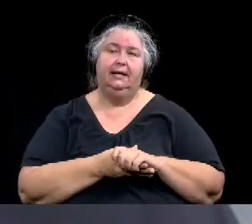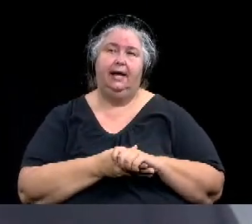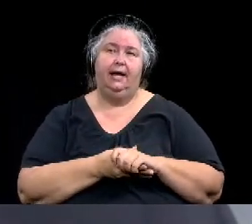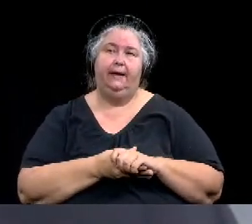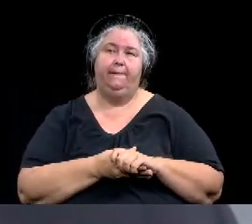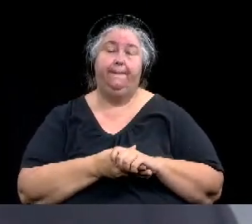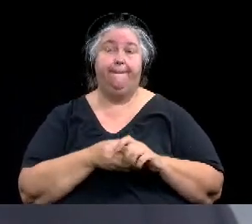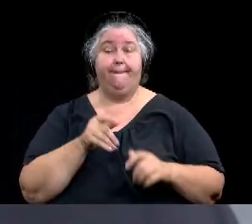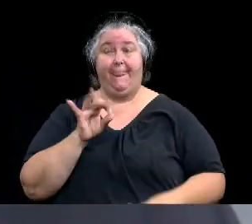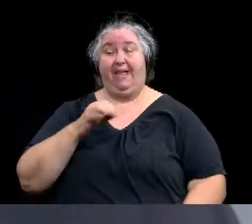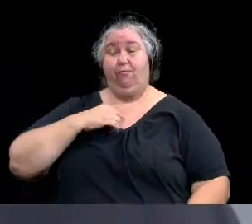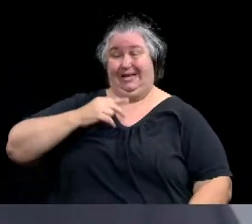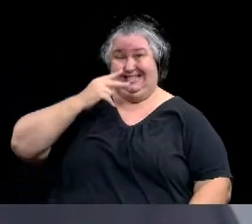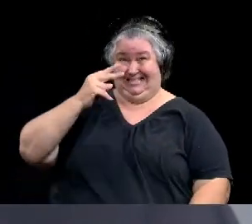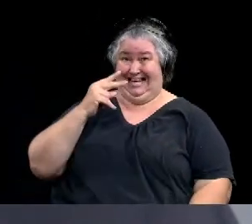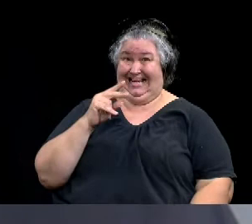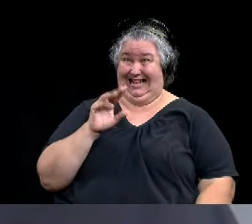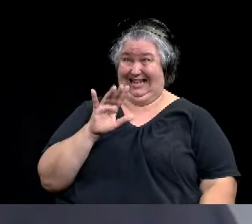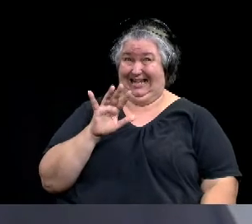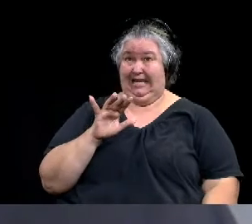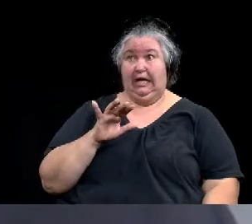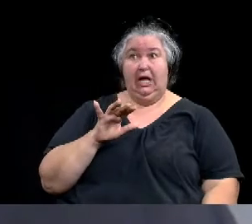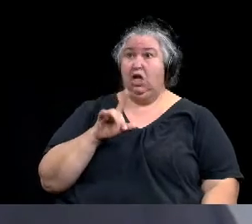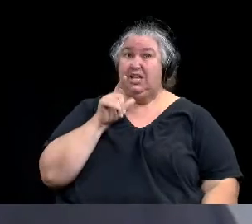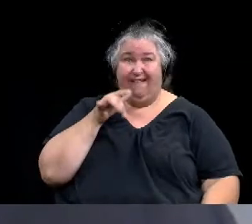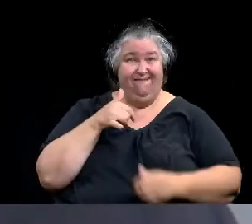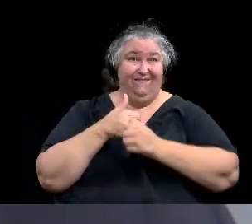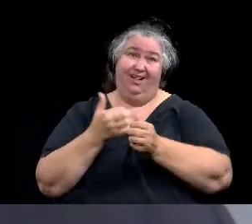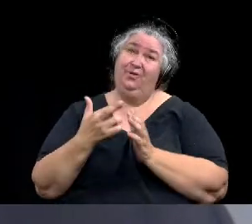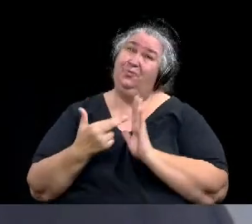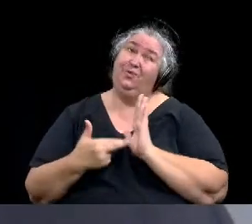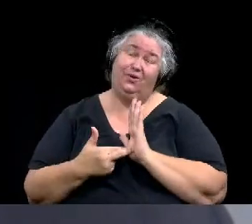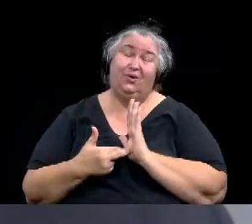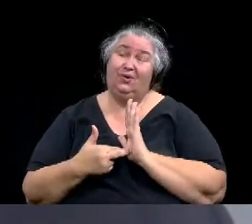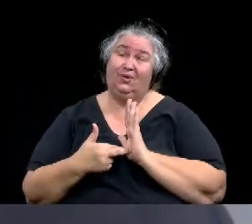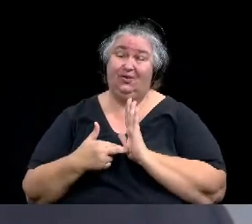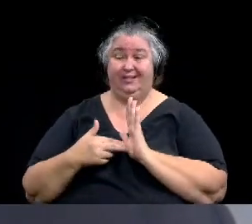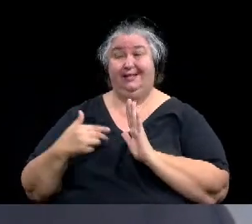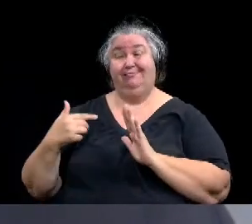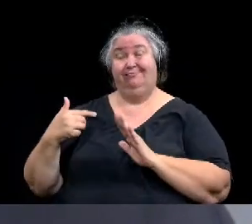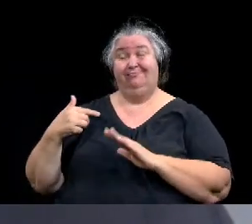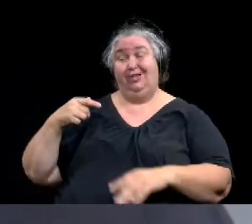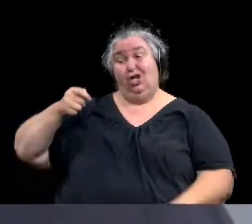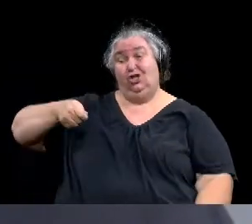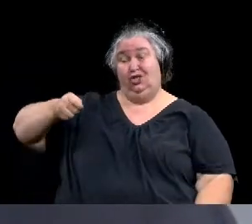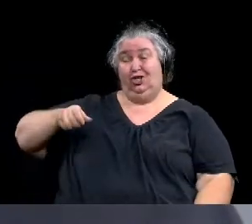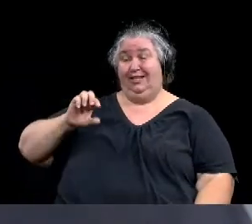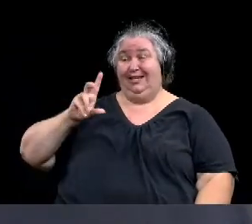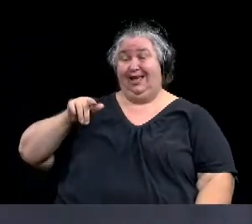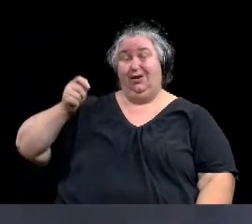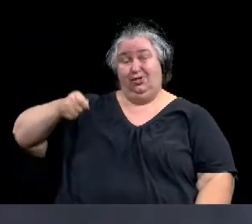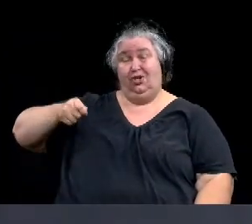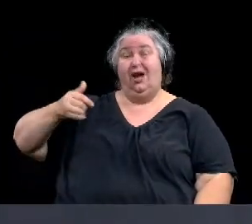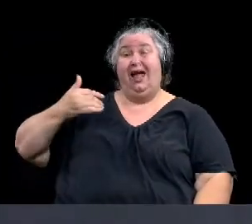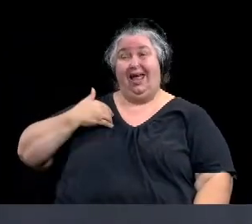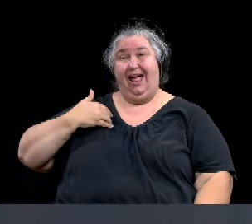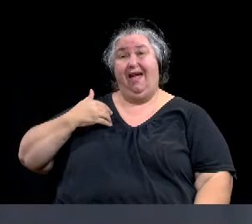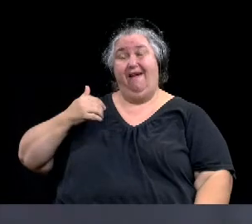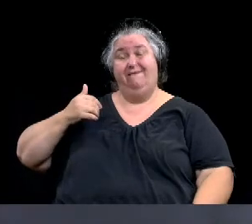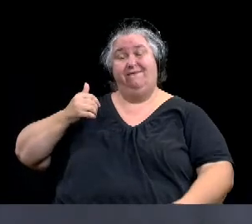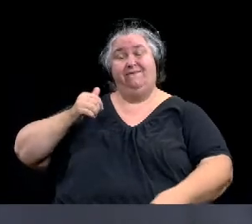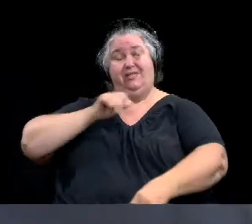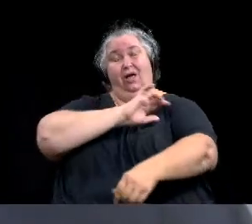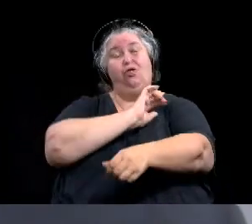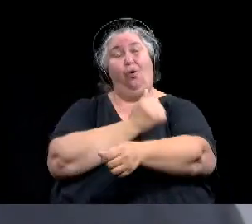If we see that that's not happening, then the county judge has the authority to reverse that order.